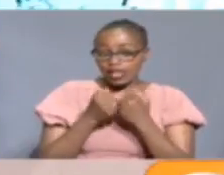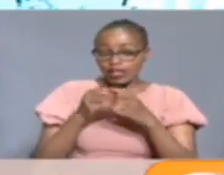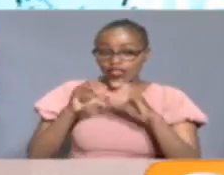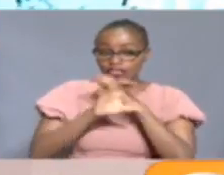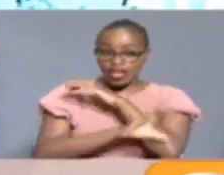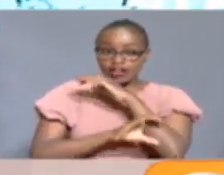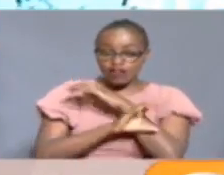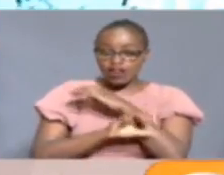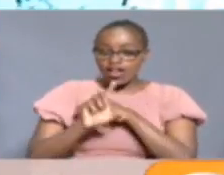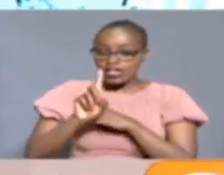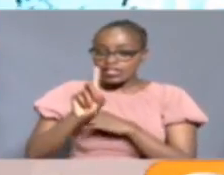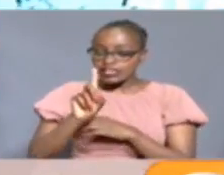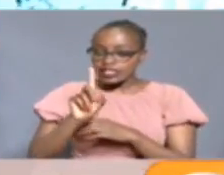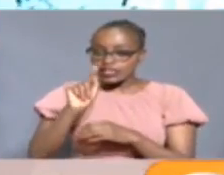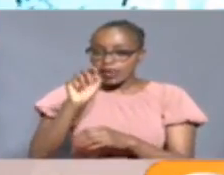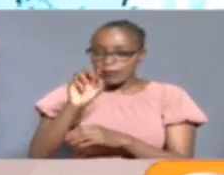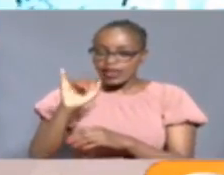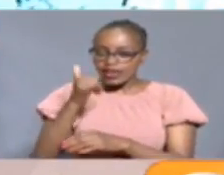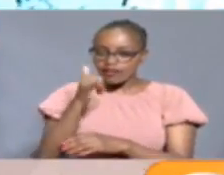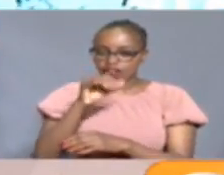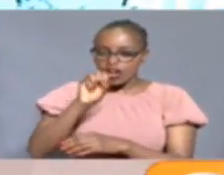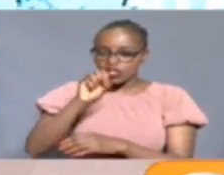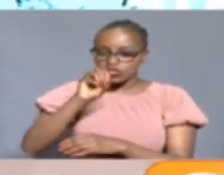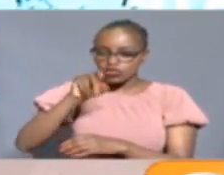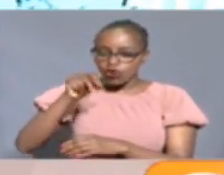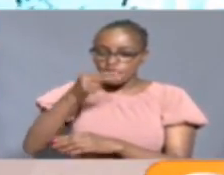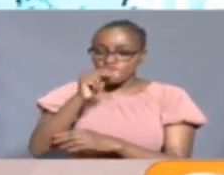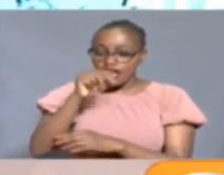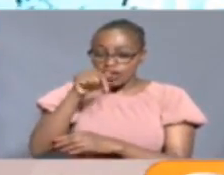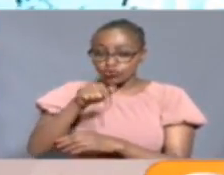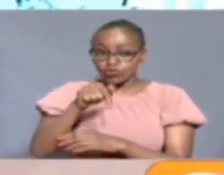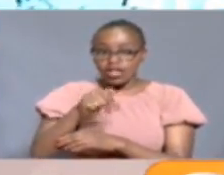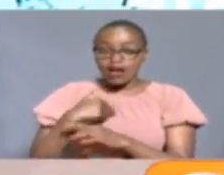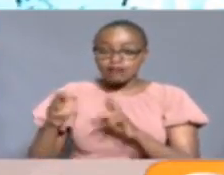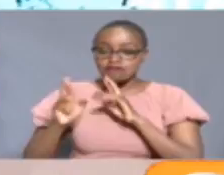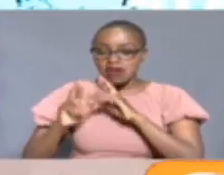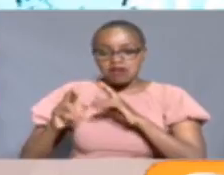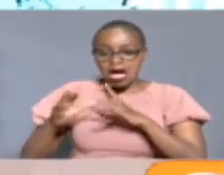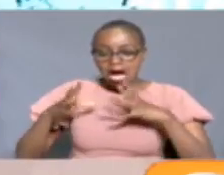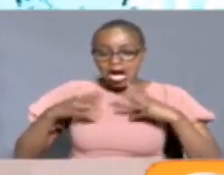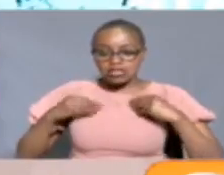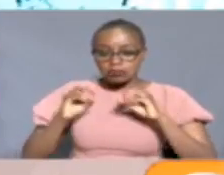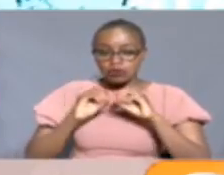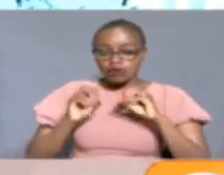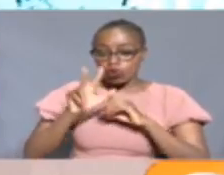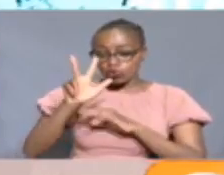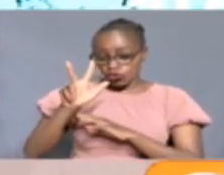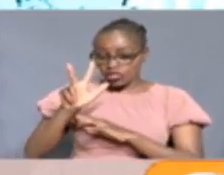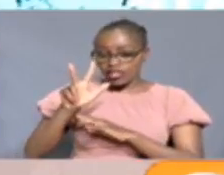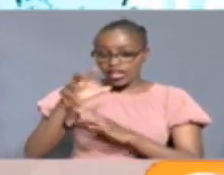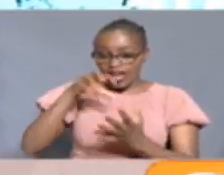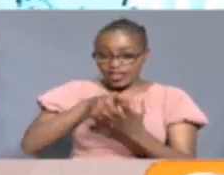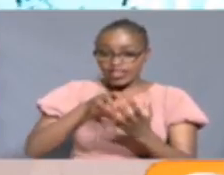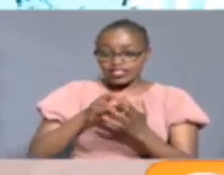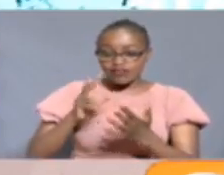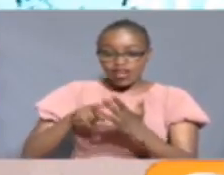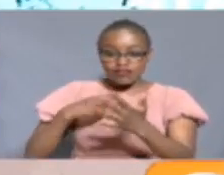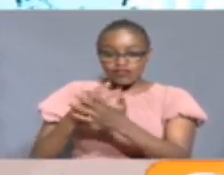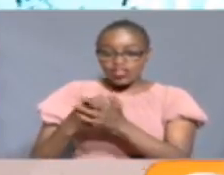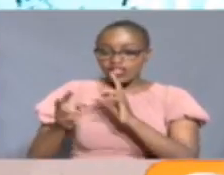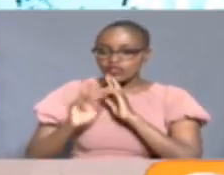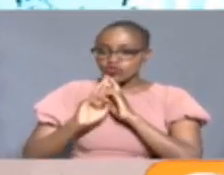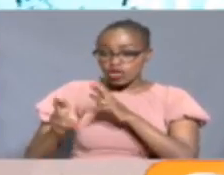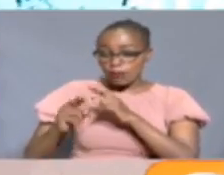And Diamond Trust Bank Manager Eastleigh Branch Sophia Njoki has been charged and pleaded not guilty to three counts: failure to report